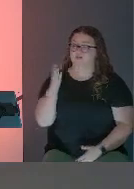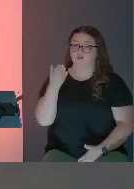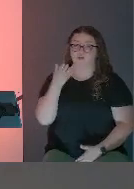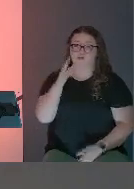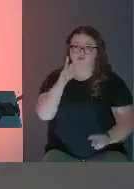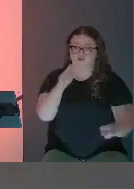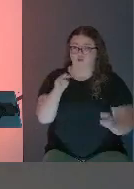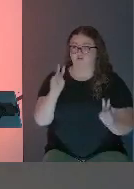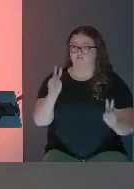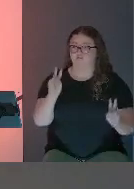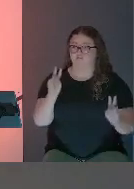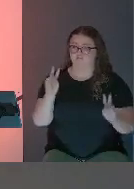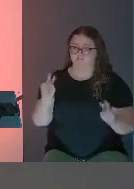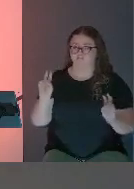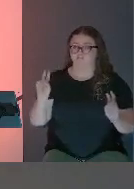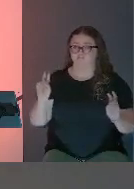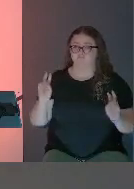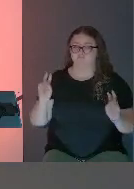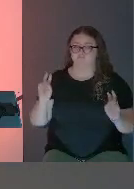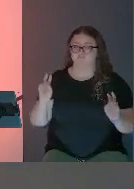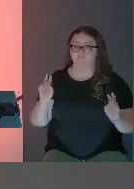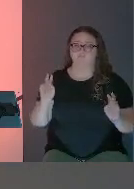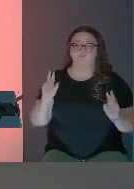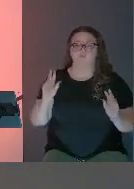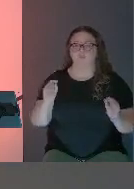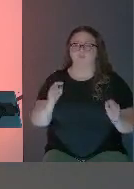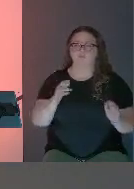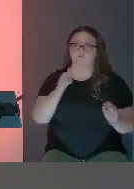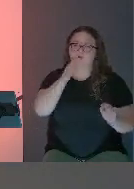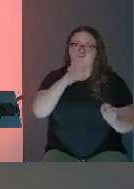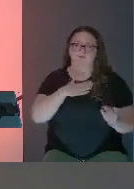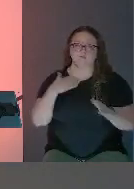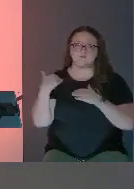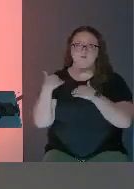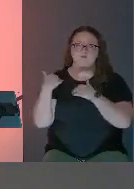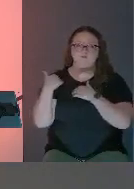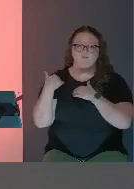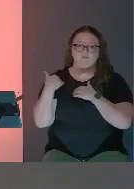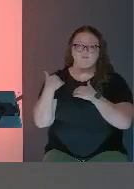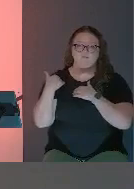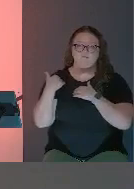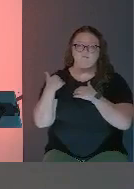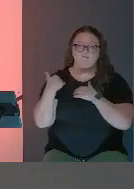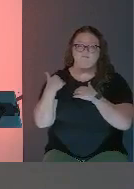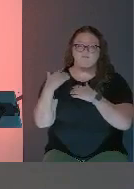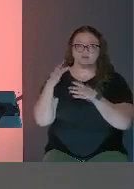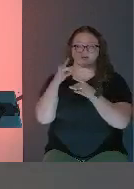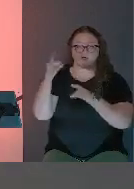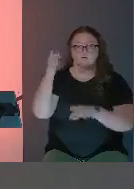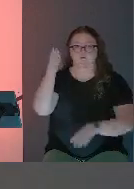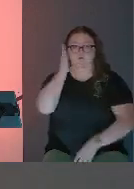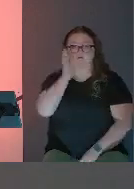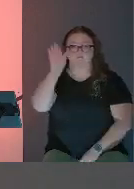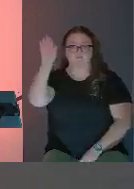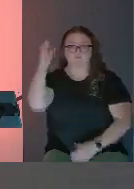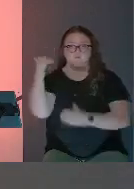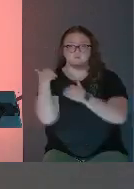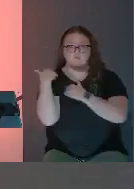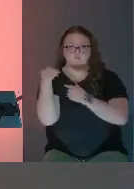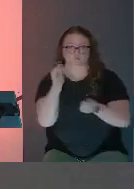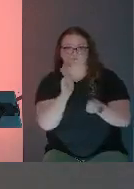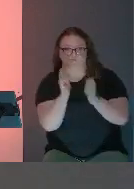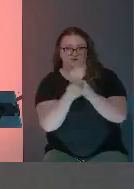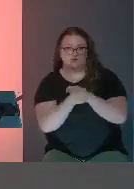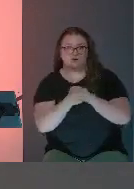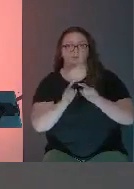to do anything else. But it's God's job. It's the Spirit of God's job to transform us. But that the power to transform will never